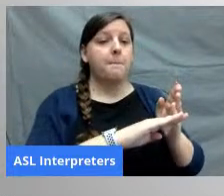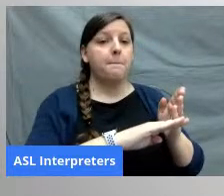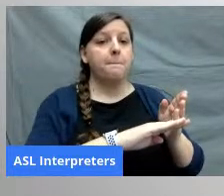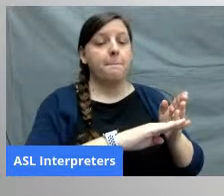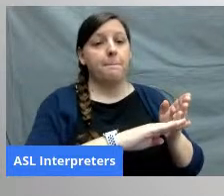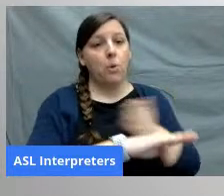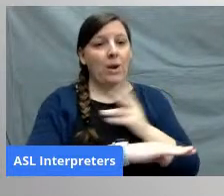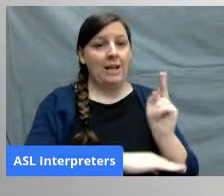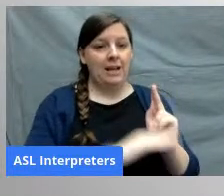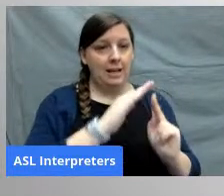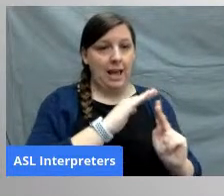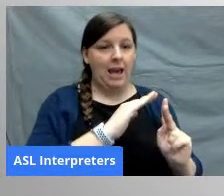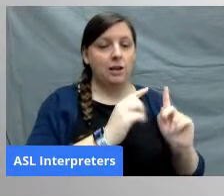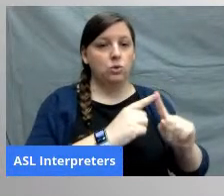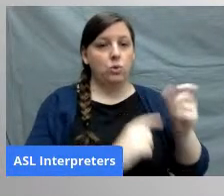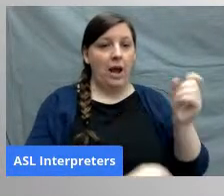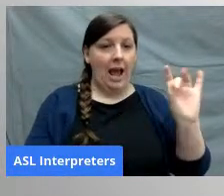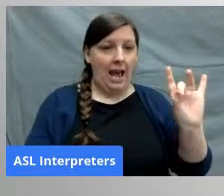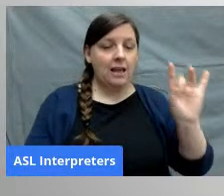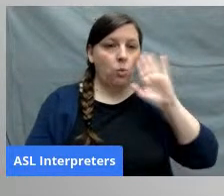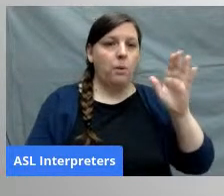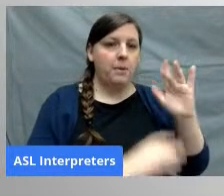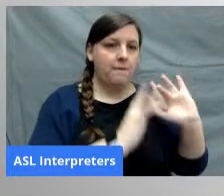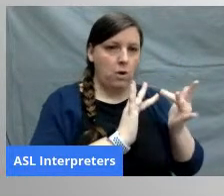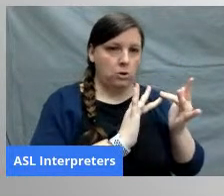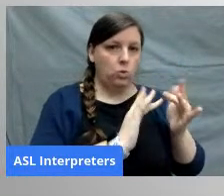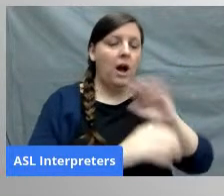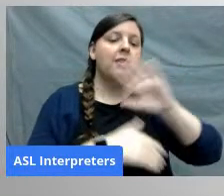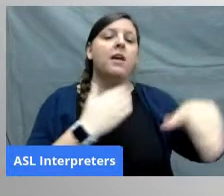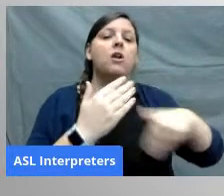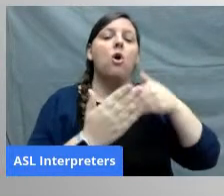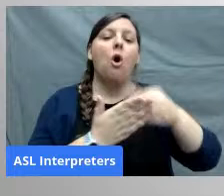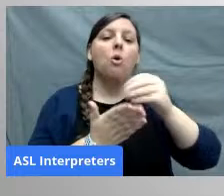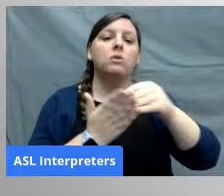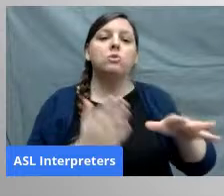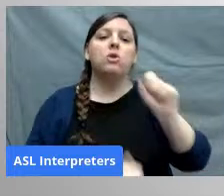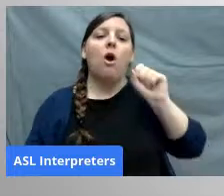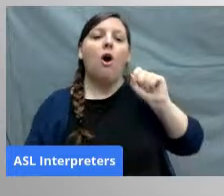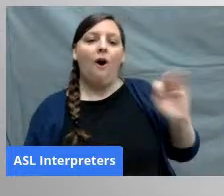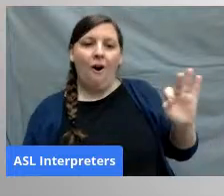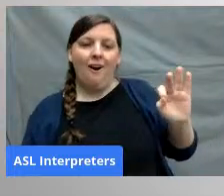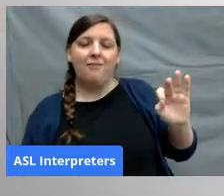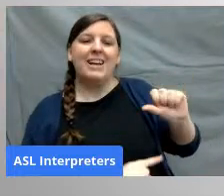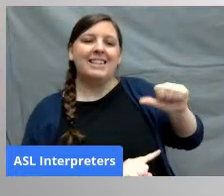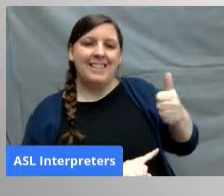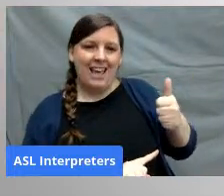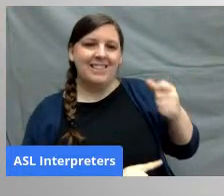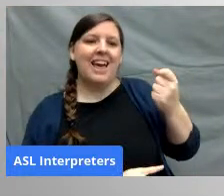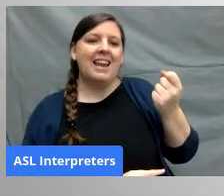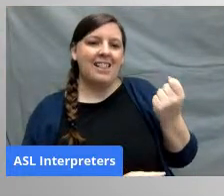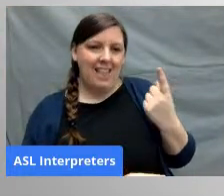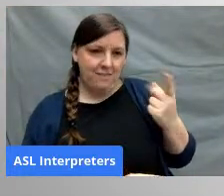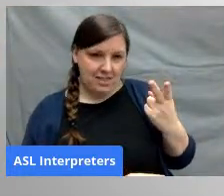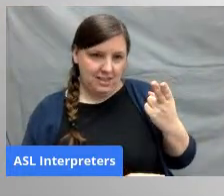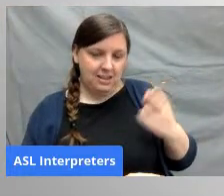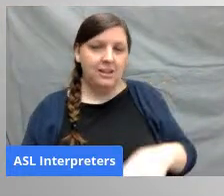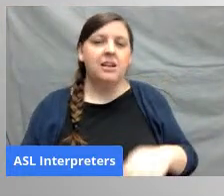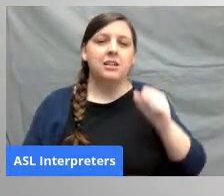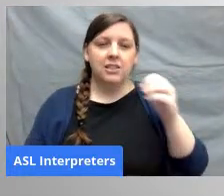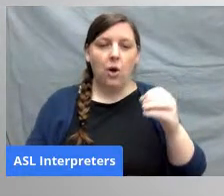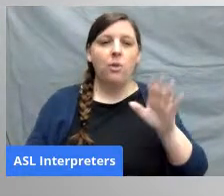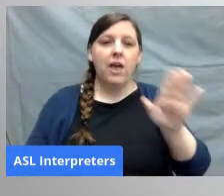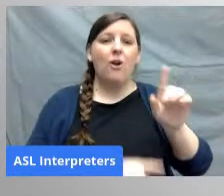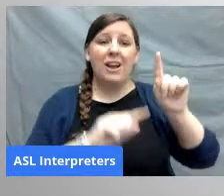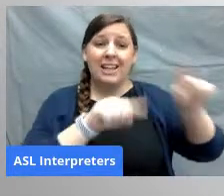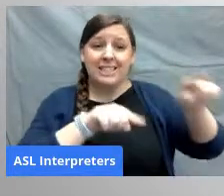will be out on the 10th and the 11th. I understand. Okay. So their attendance days are still the same. It's